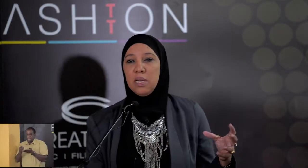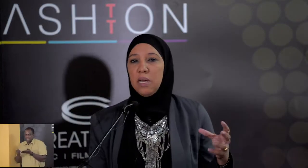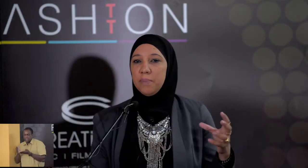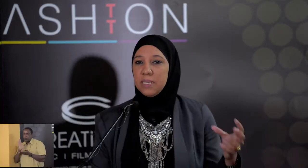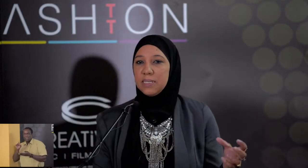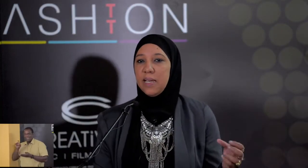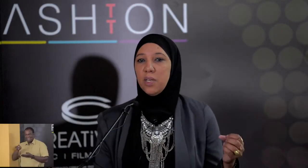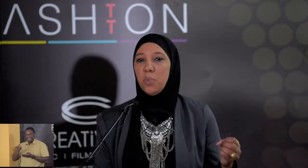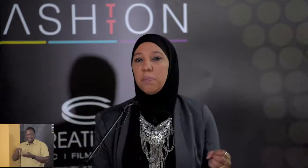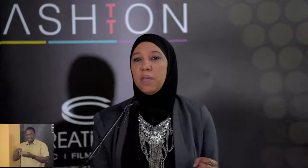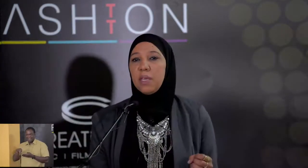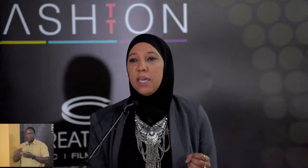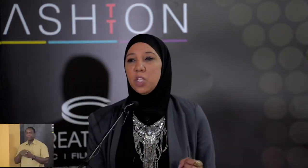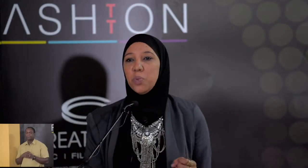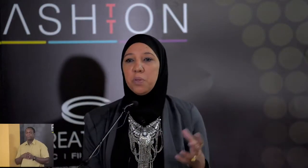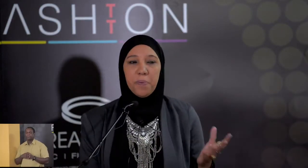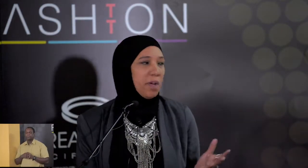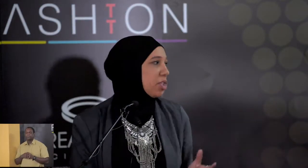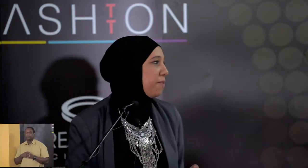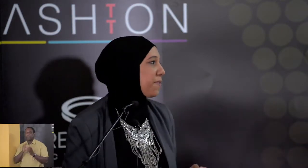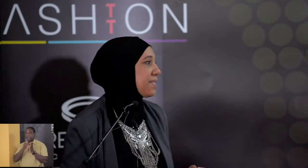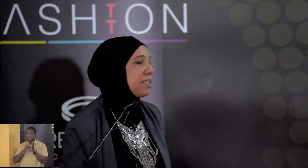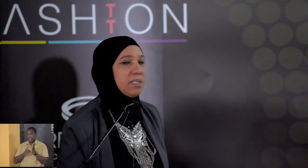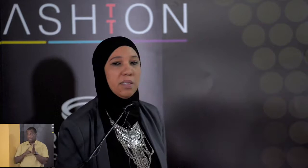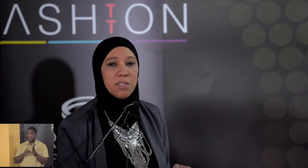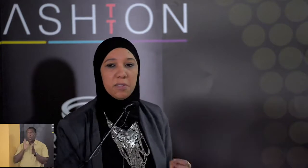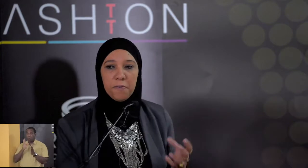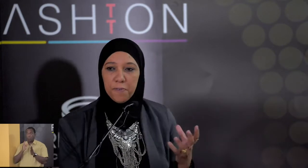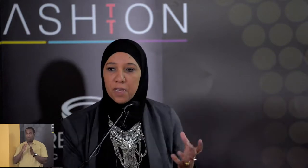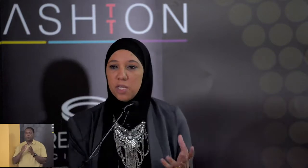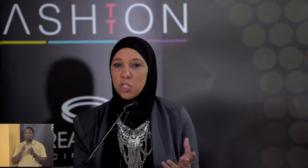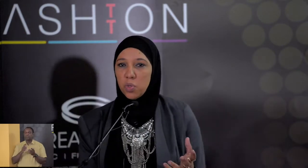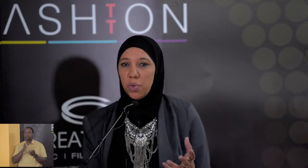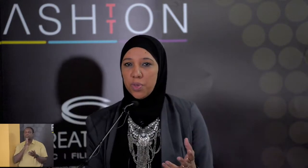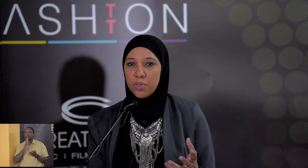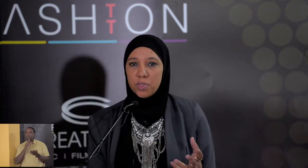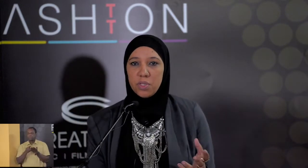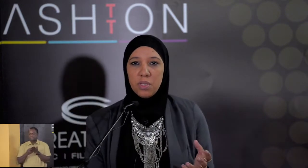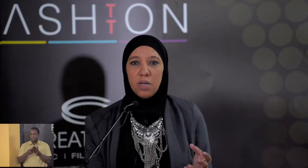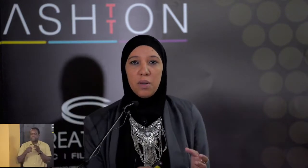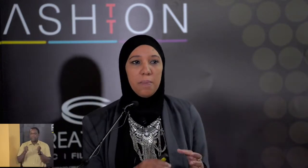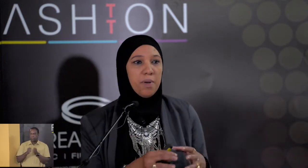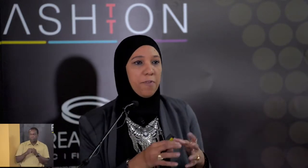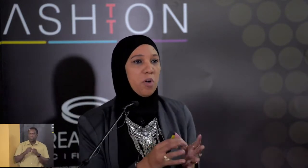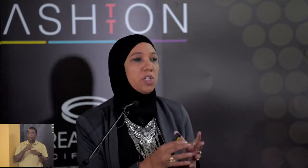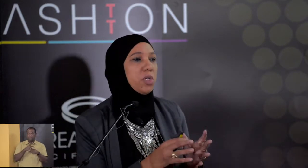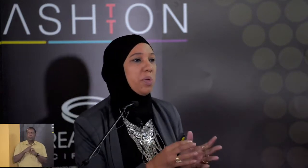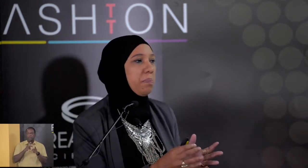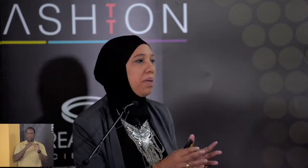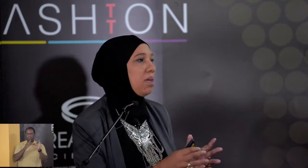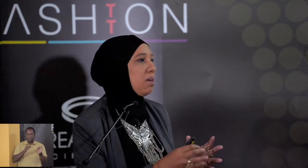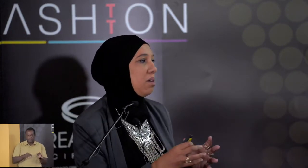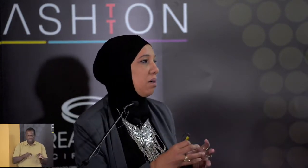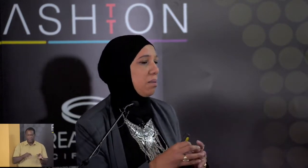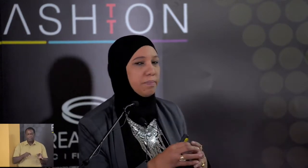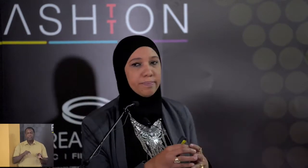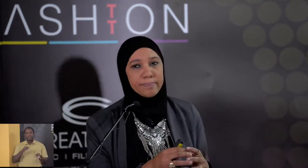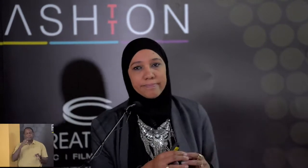production, the designer will be engaged with the production facility to fill these orders. Of course, there will